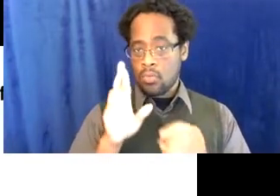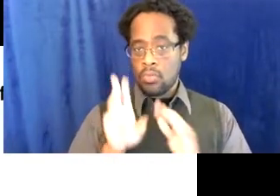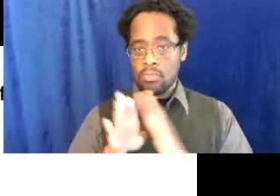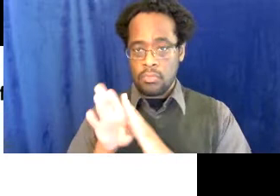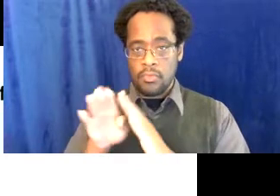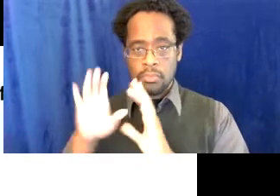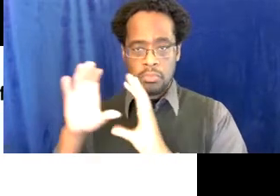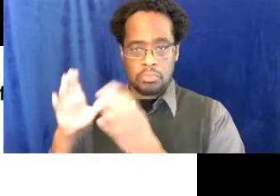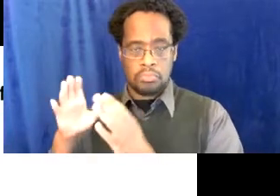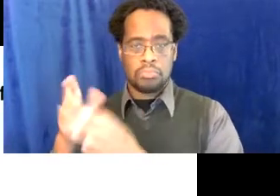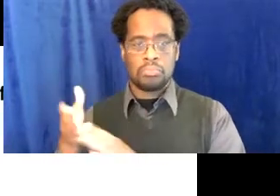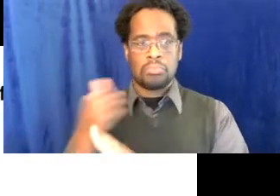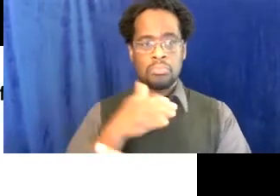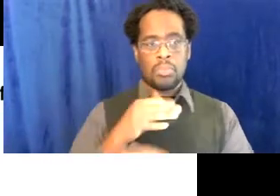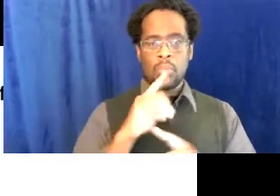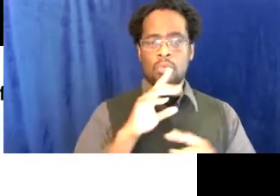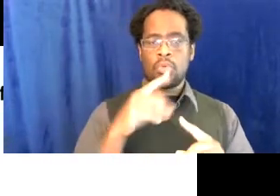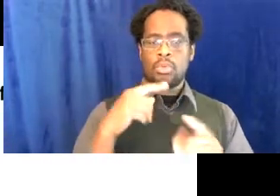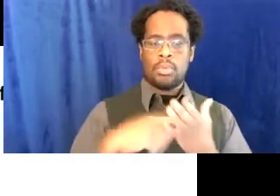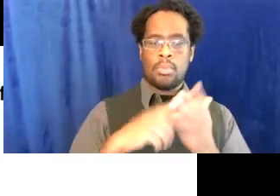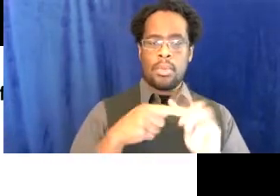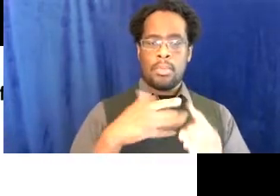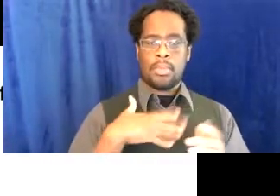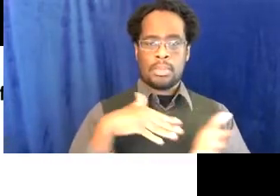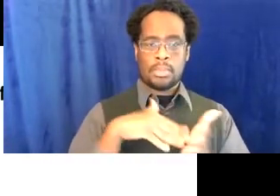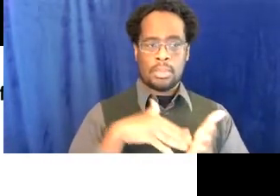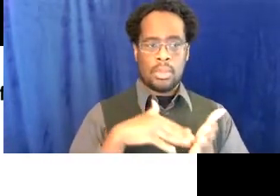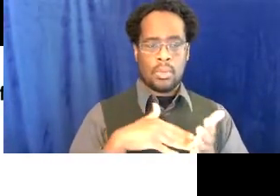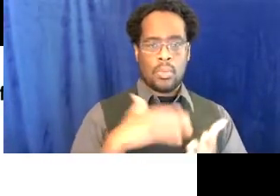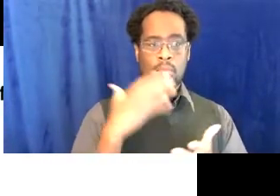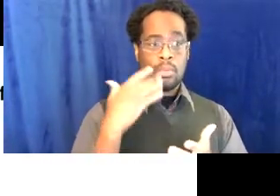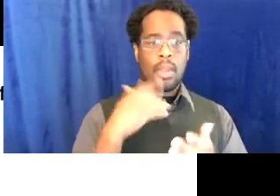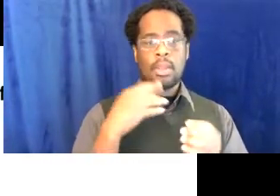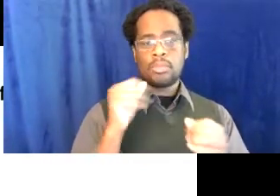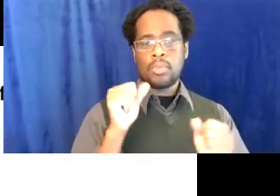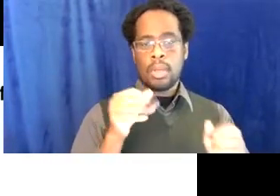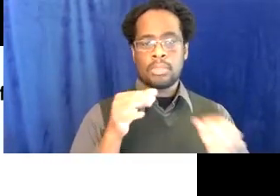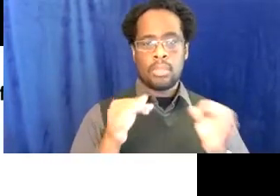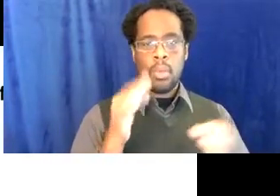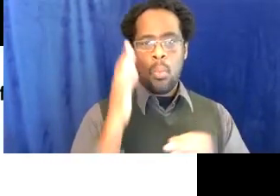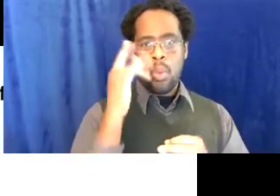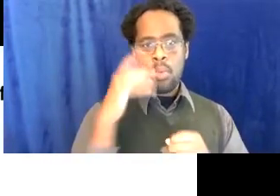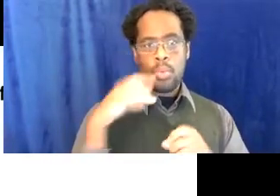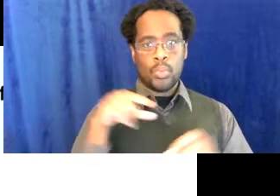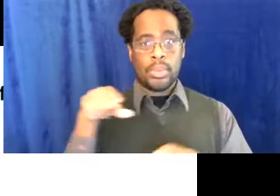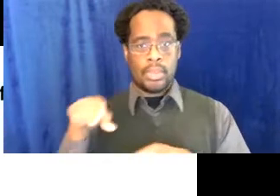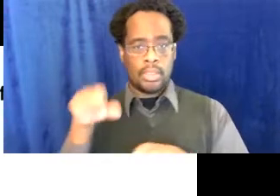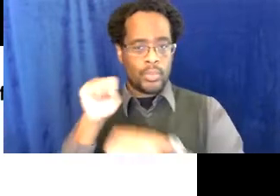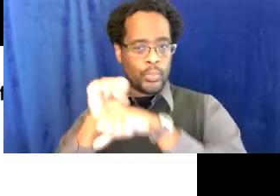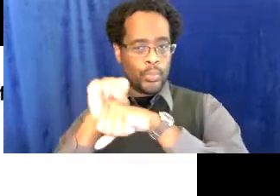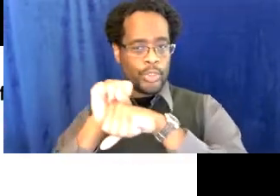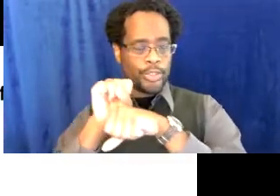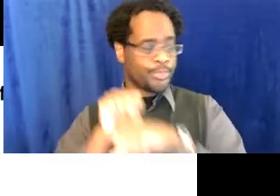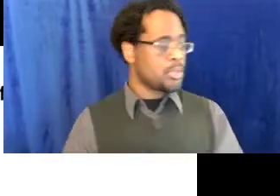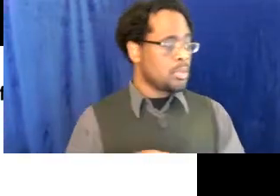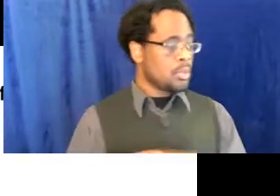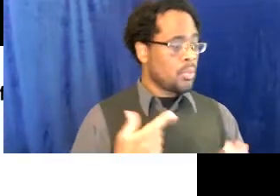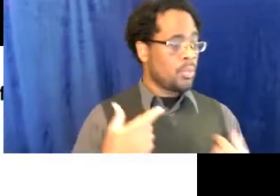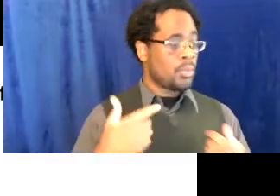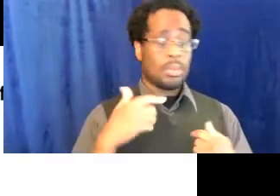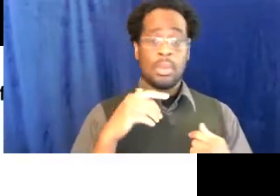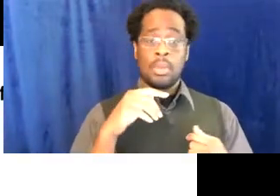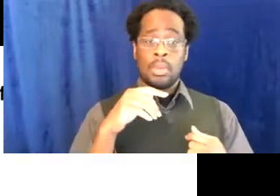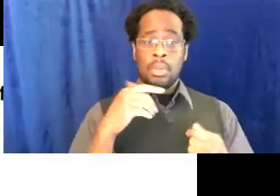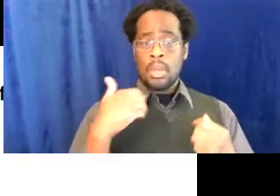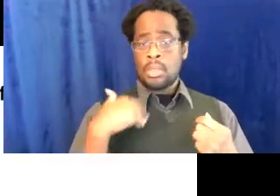Before I talk more about what we're doing in our project, with our project on this team, I want to explain a little bit why